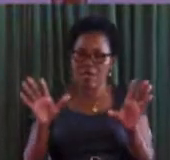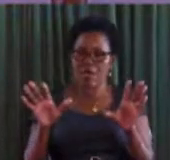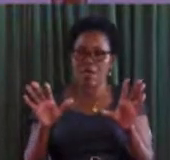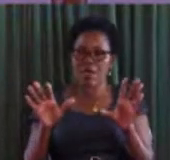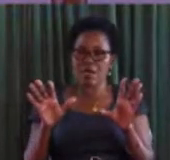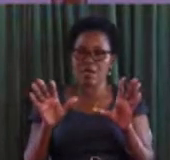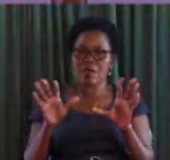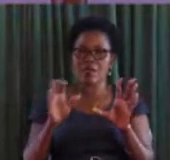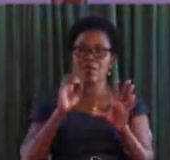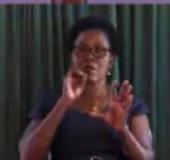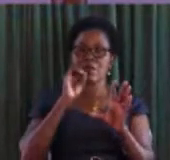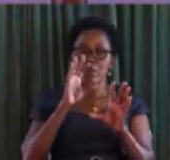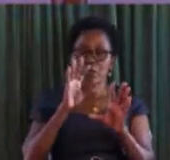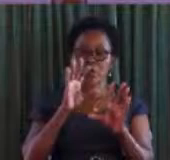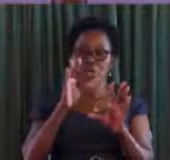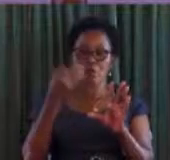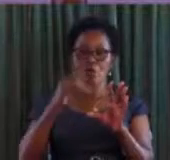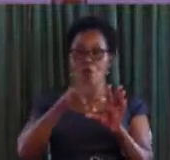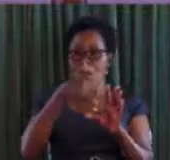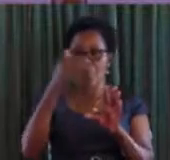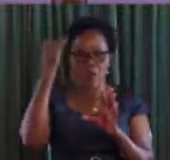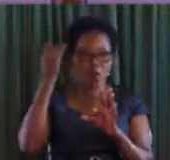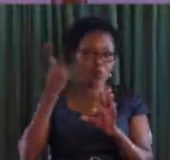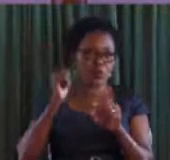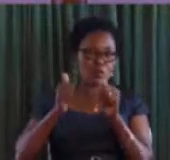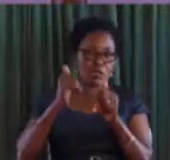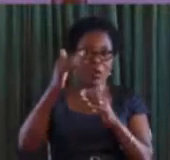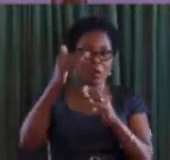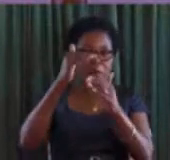instructions to the courts below by way of